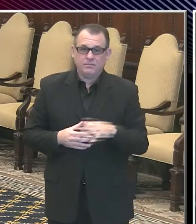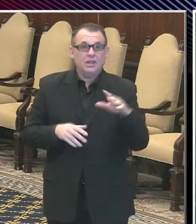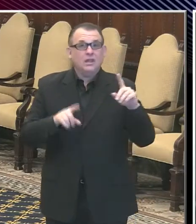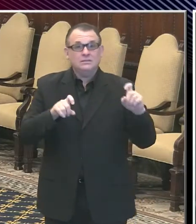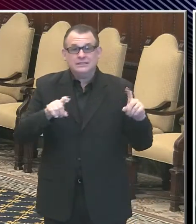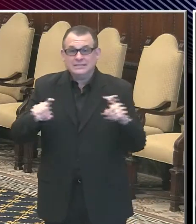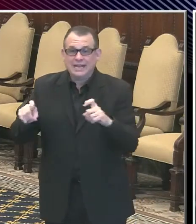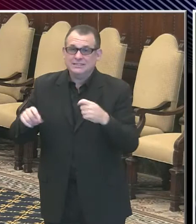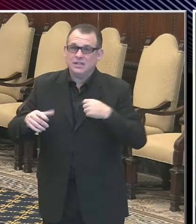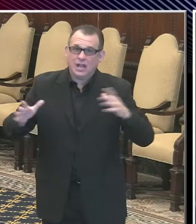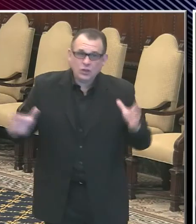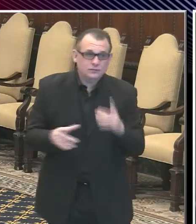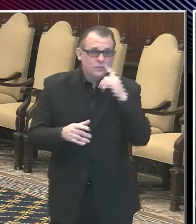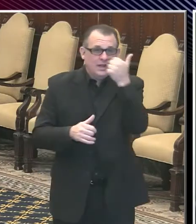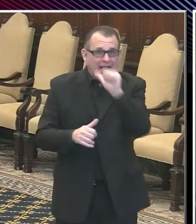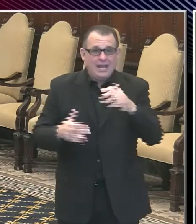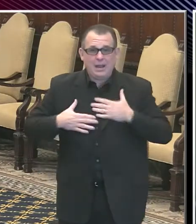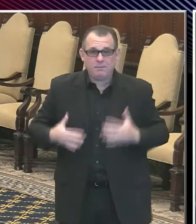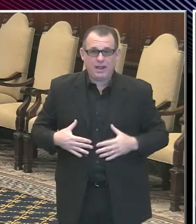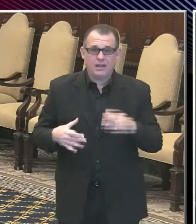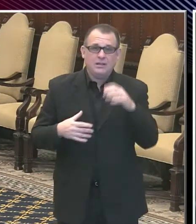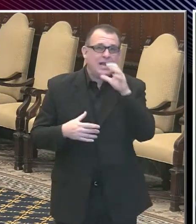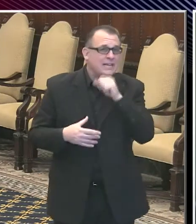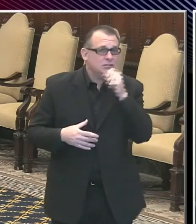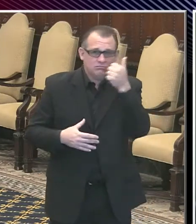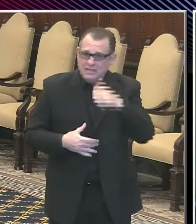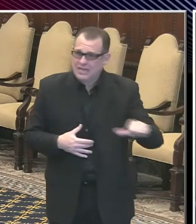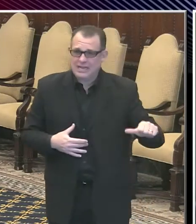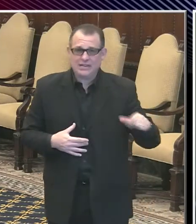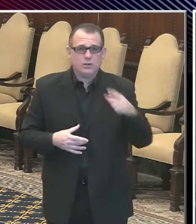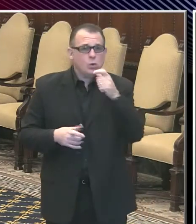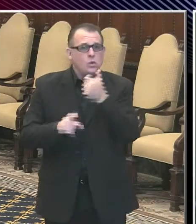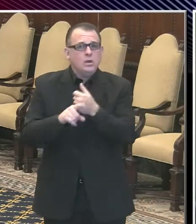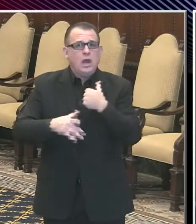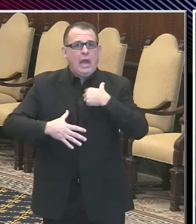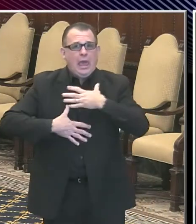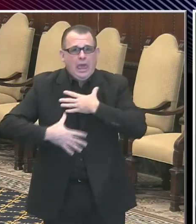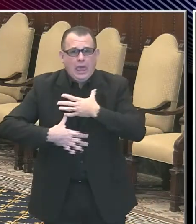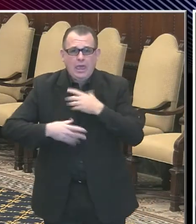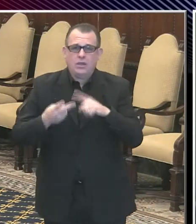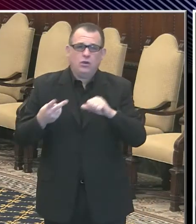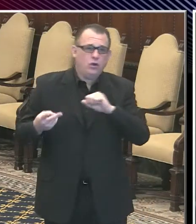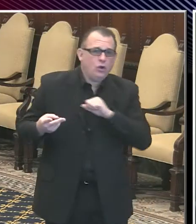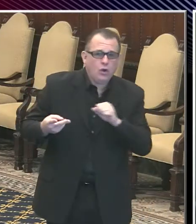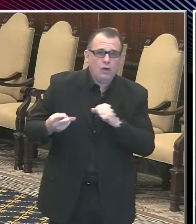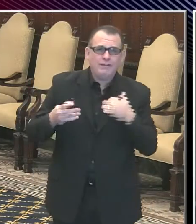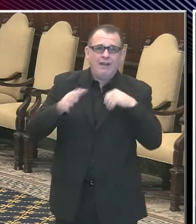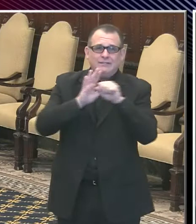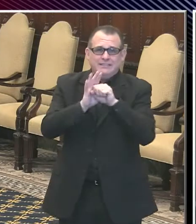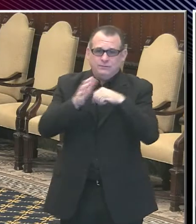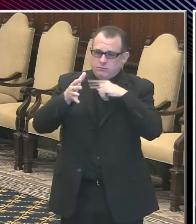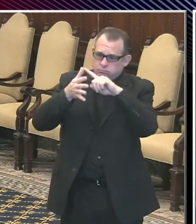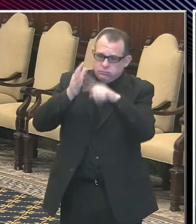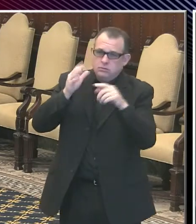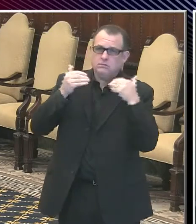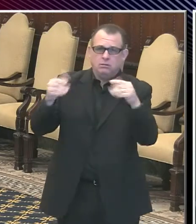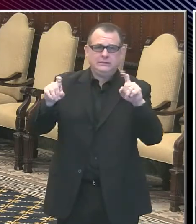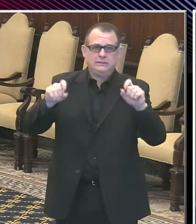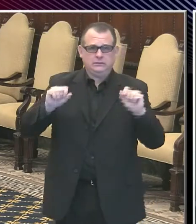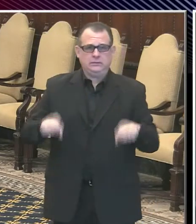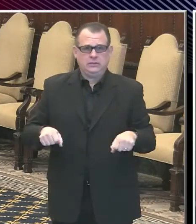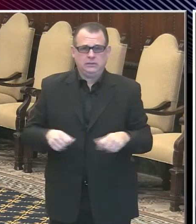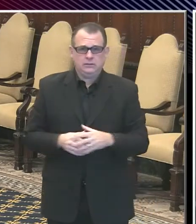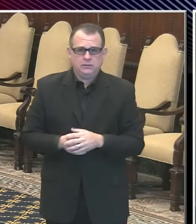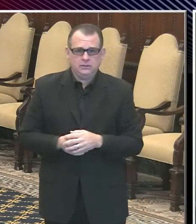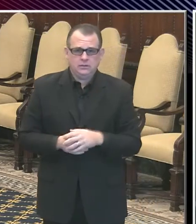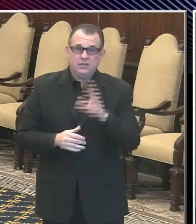encouraging anyone at any age who has respiratory symptoms, new respiratory symptoms, to come in and get a test. Anybody with a new onset of a cough or